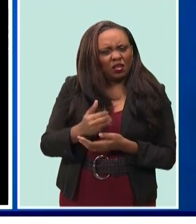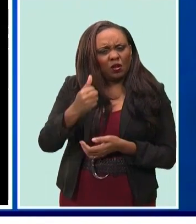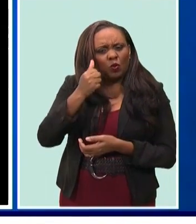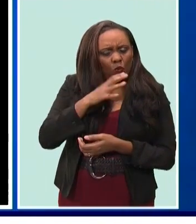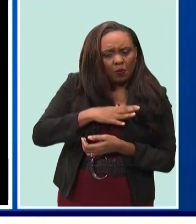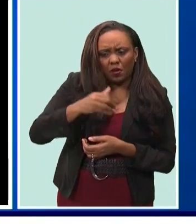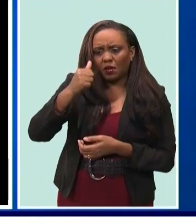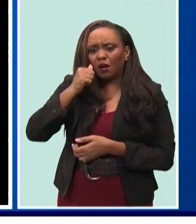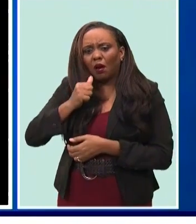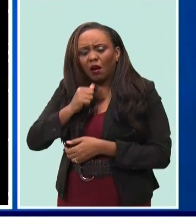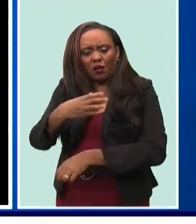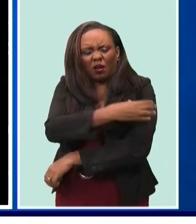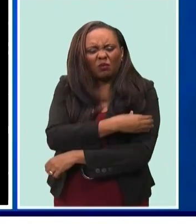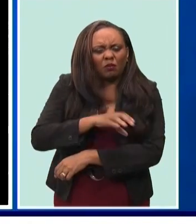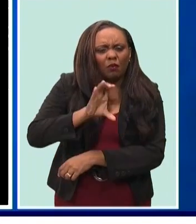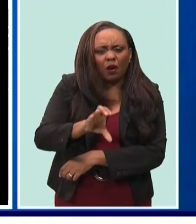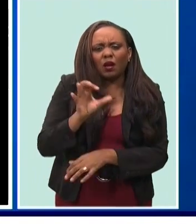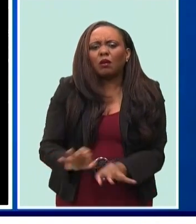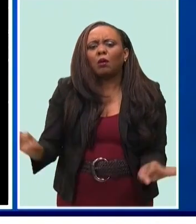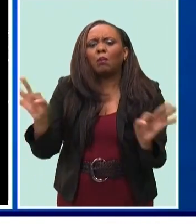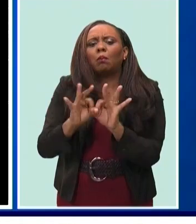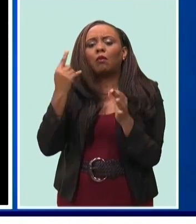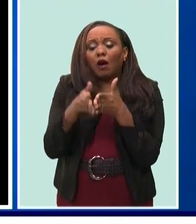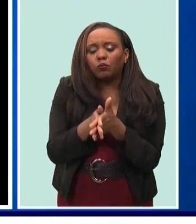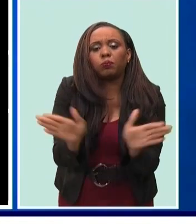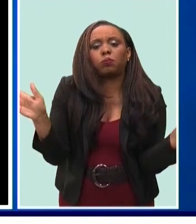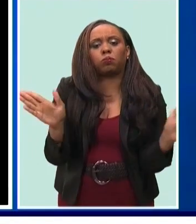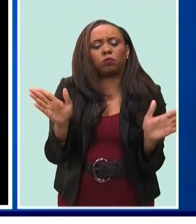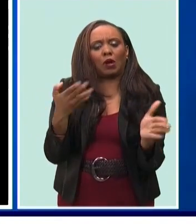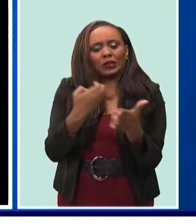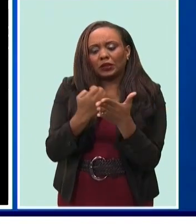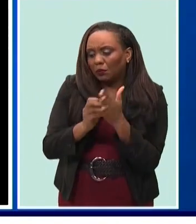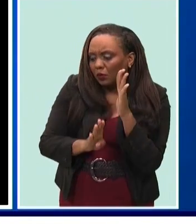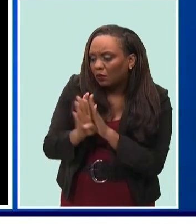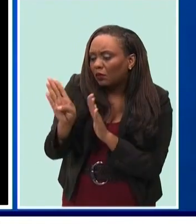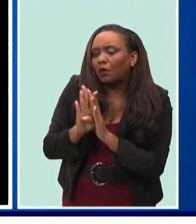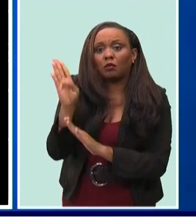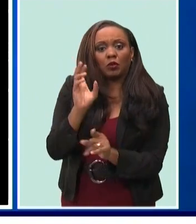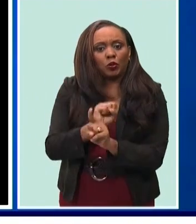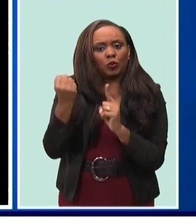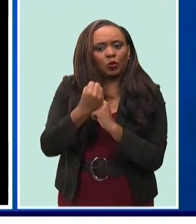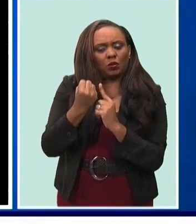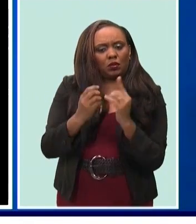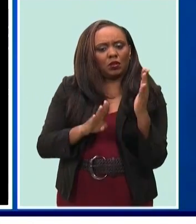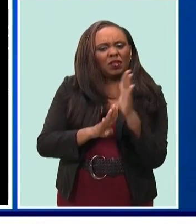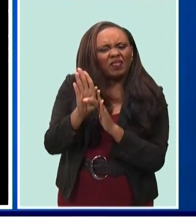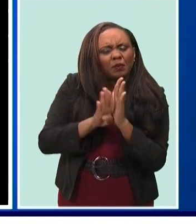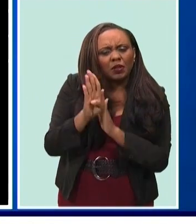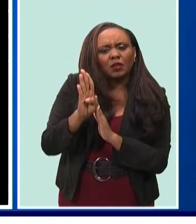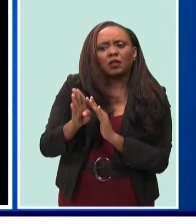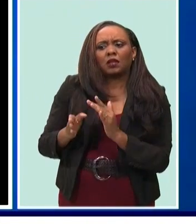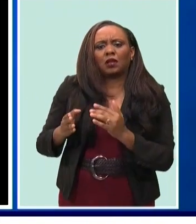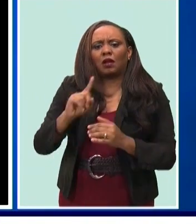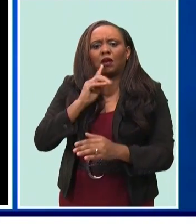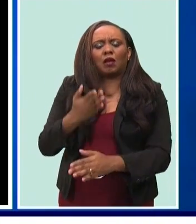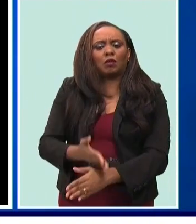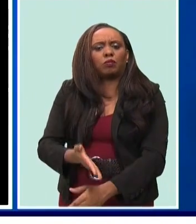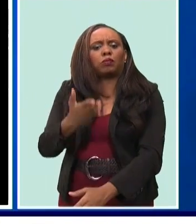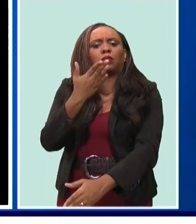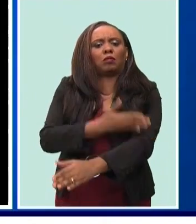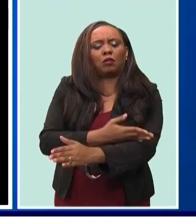is essential to expanding economic growth, promoting social development, and critically